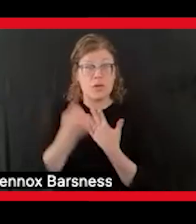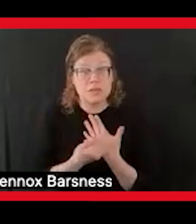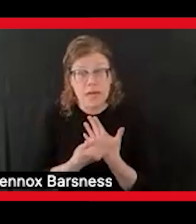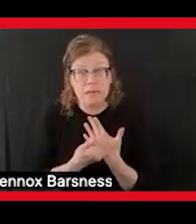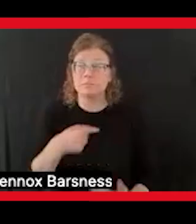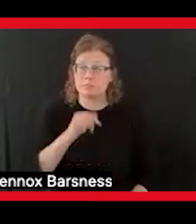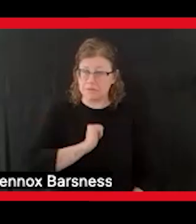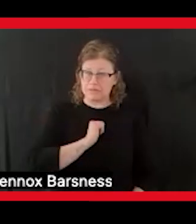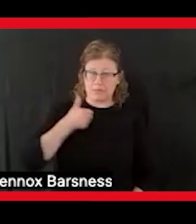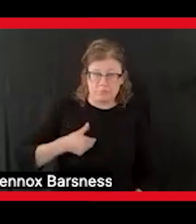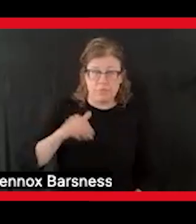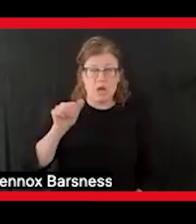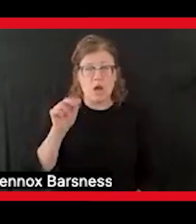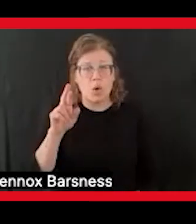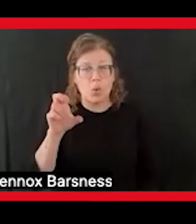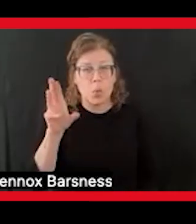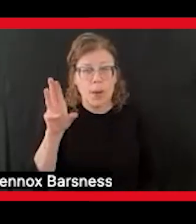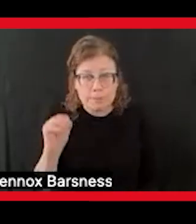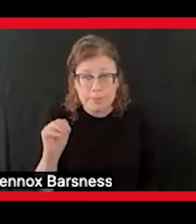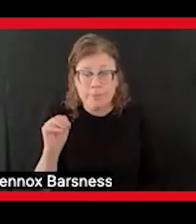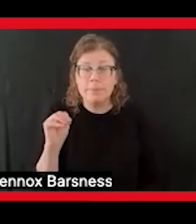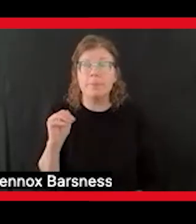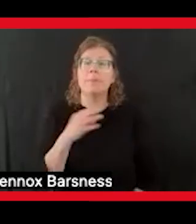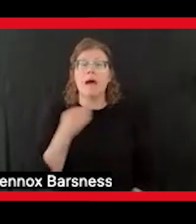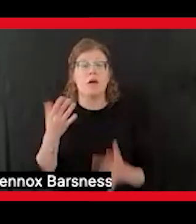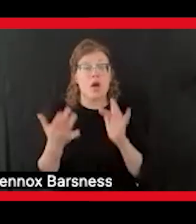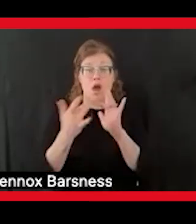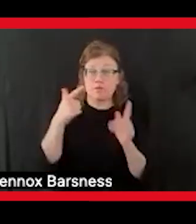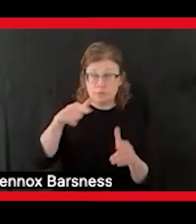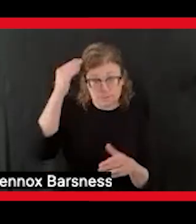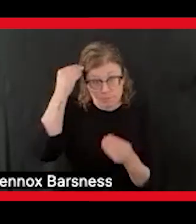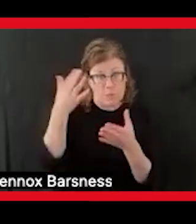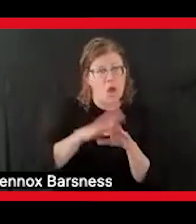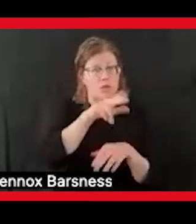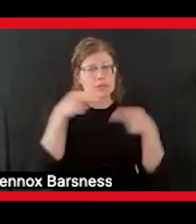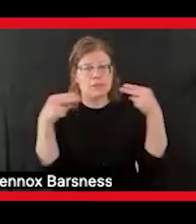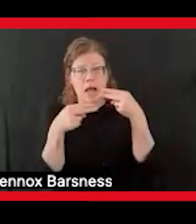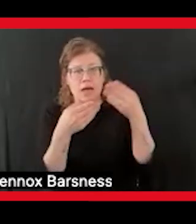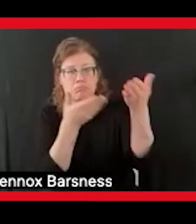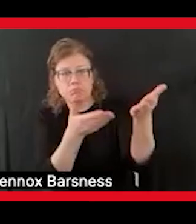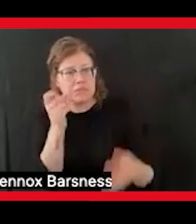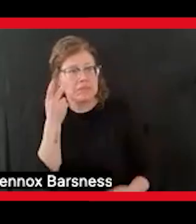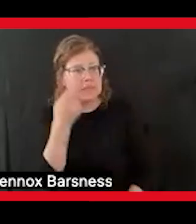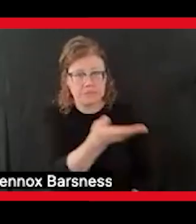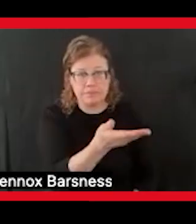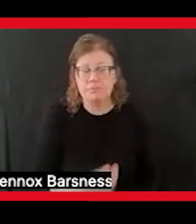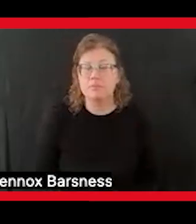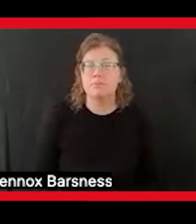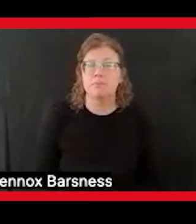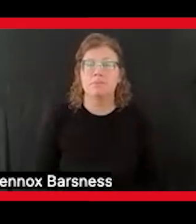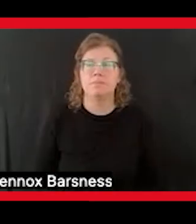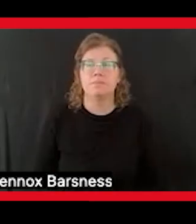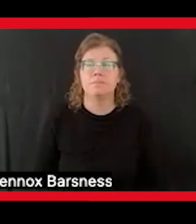roles and contact information are on this slide. So if you have questions about the program itself,